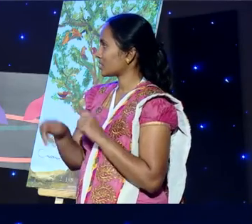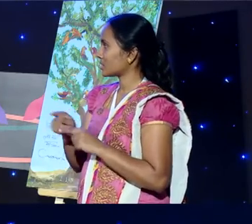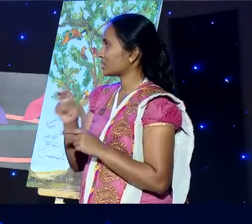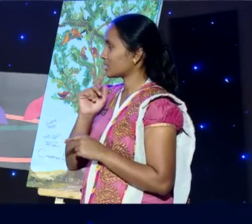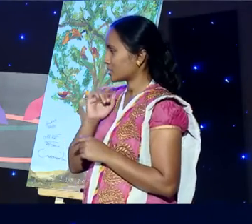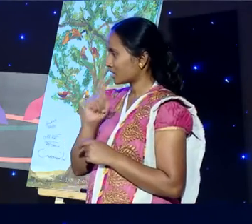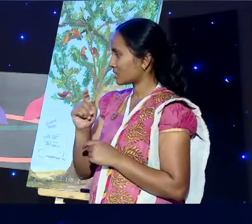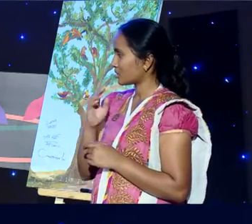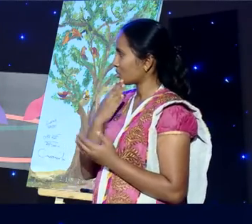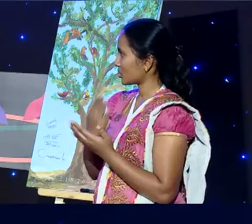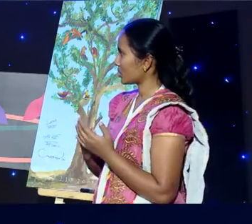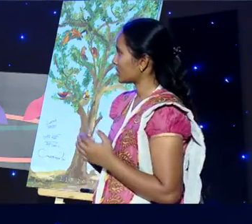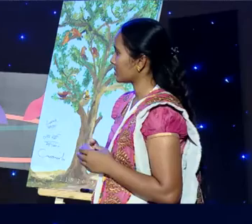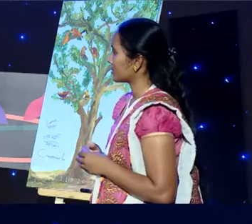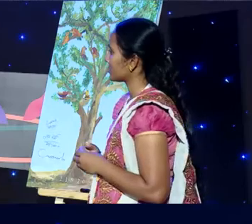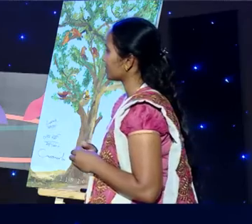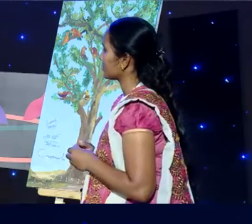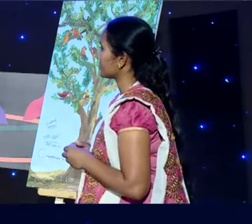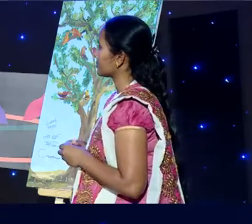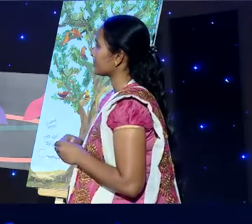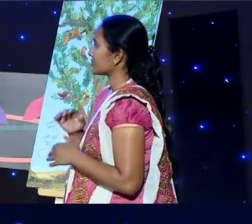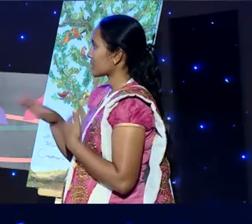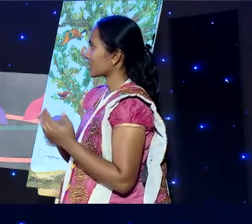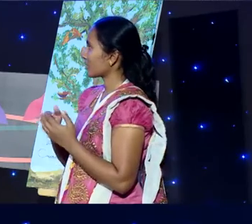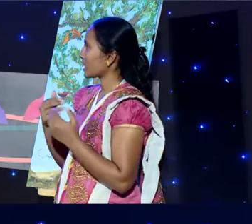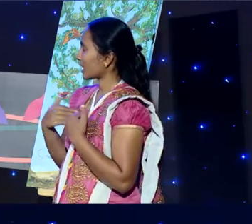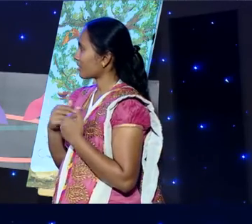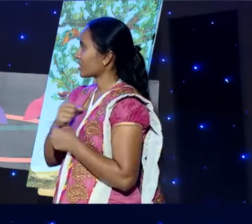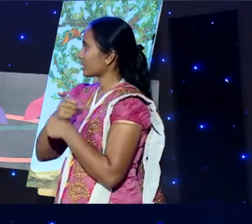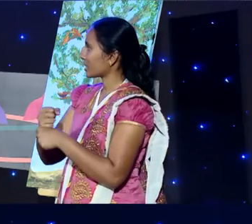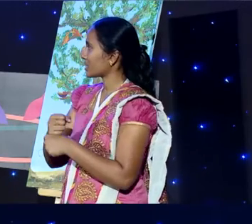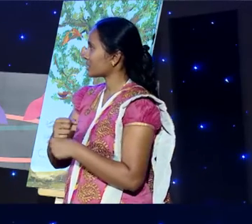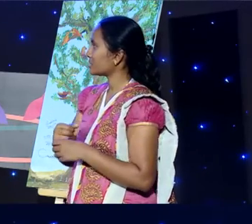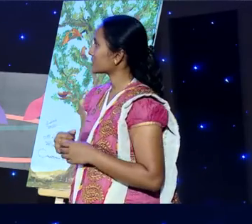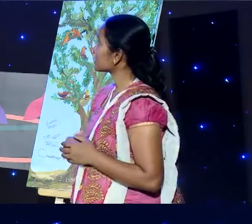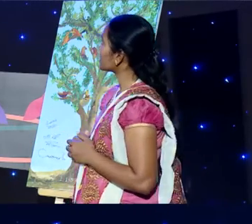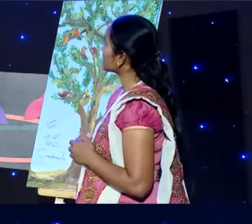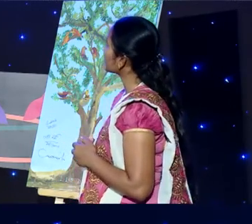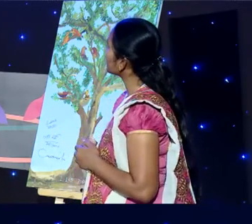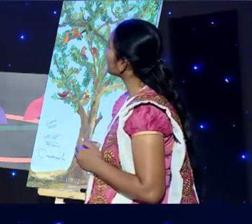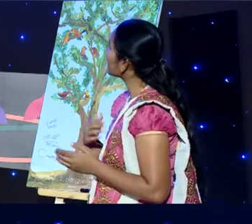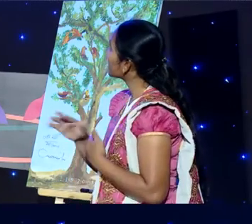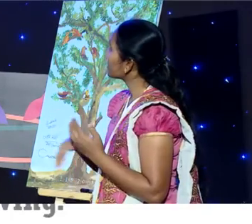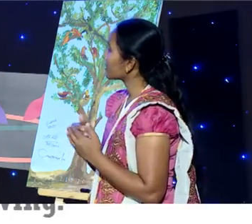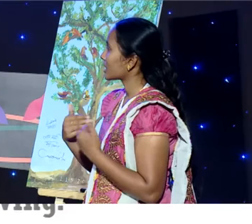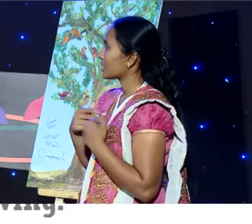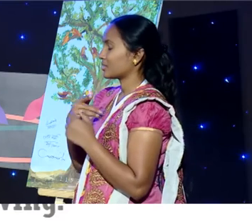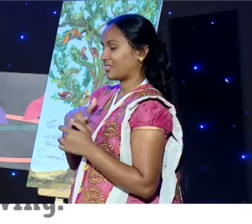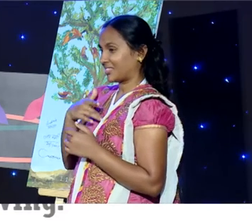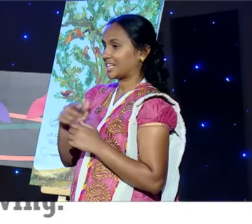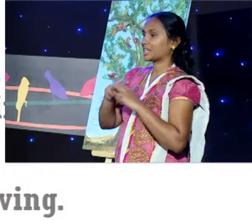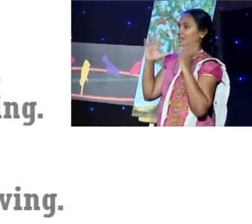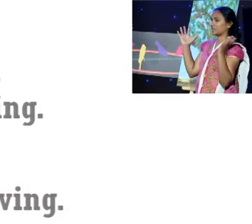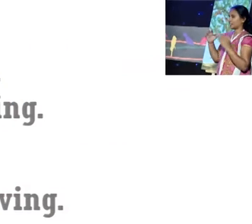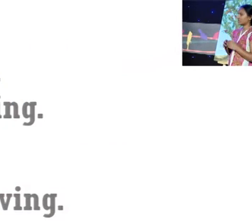something. When we see that everyone has a gift, we come to this insight that everyone can be great at giving. Every